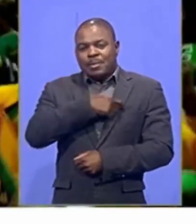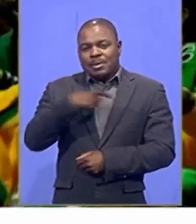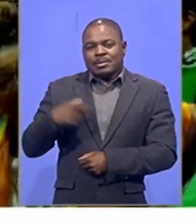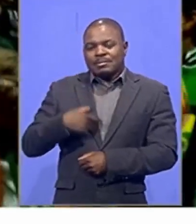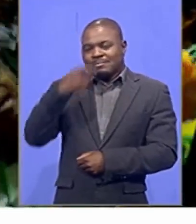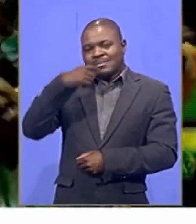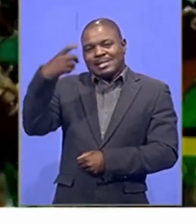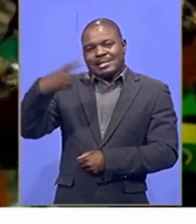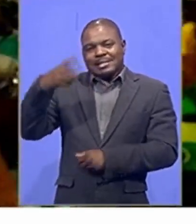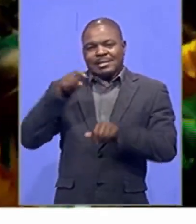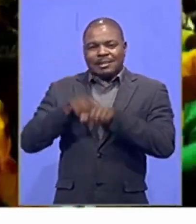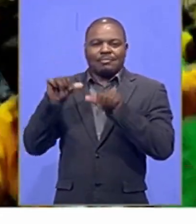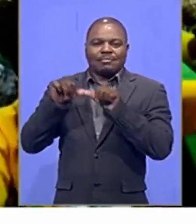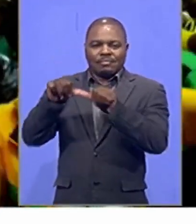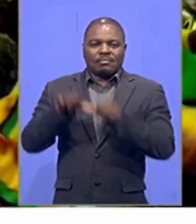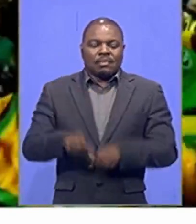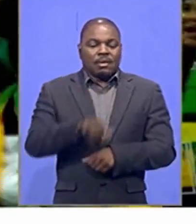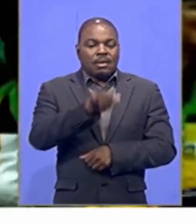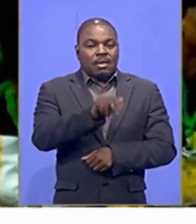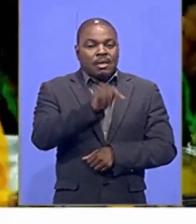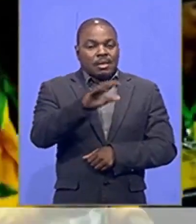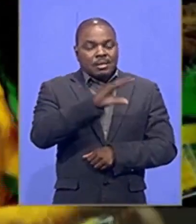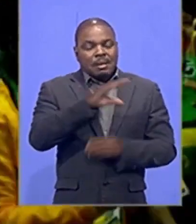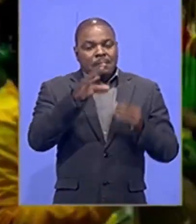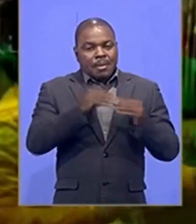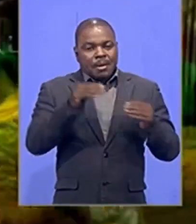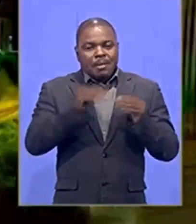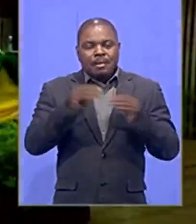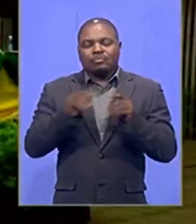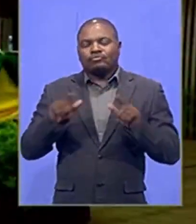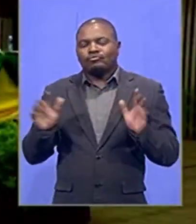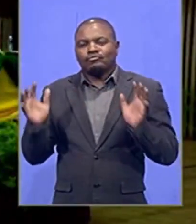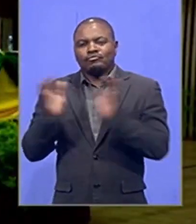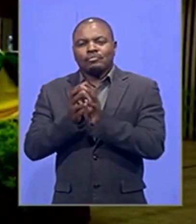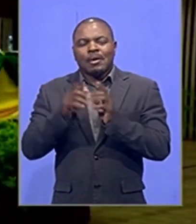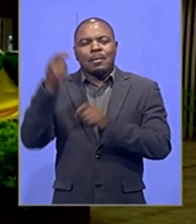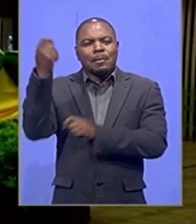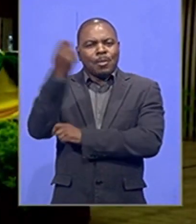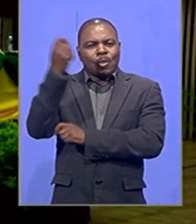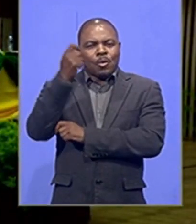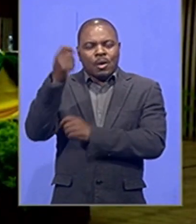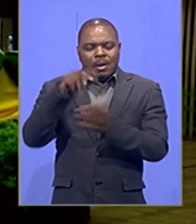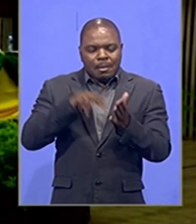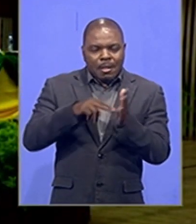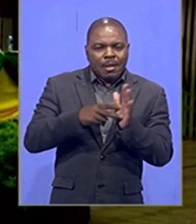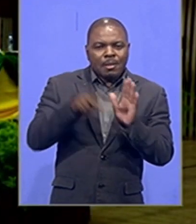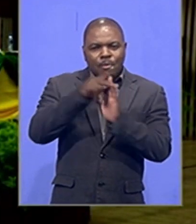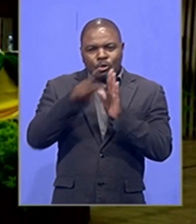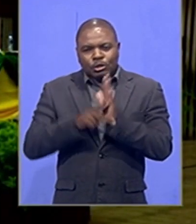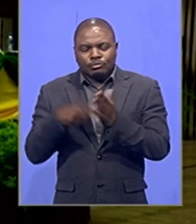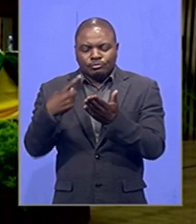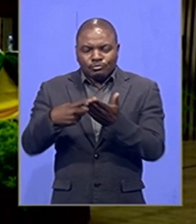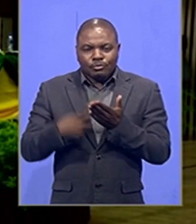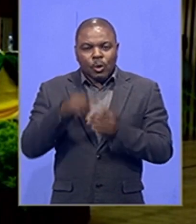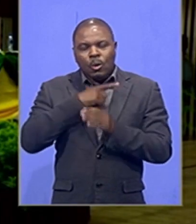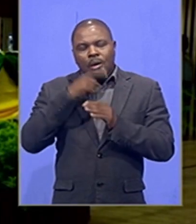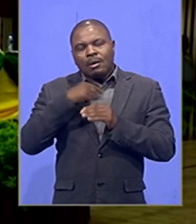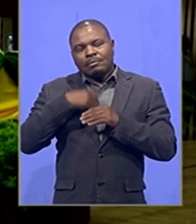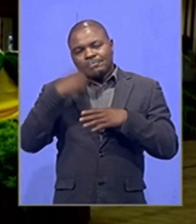boelela maloko a ANC ka Limpopo a kopane ka polokwane go ahlahlamano a mokgatlo le melawana go lebeletše khonferense ya go